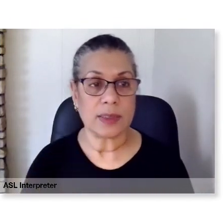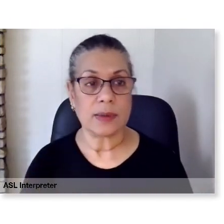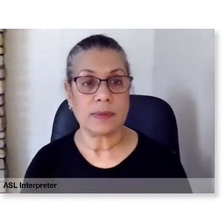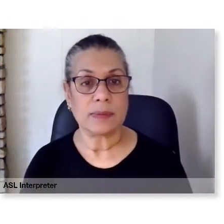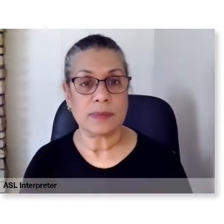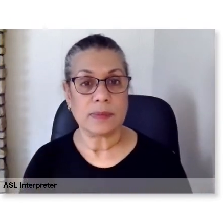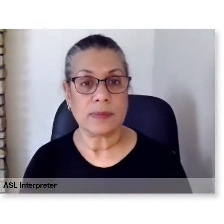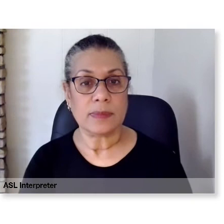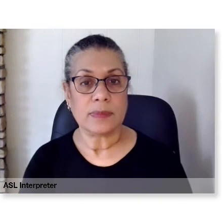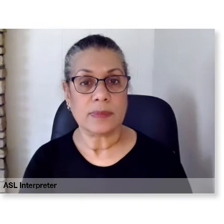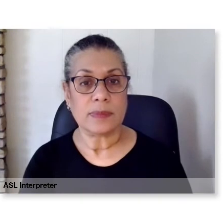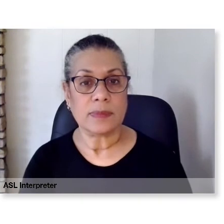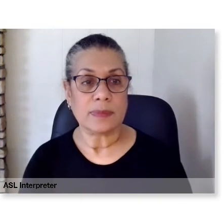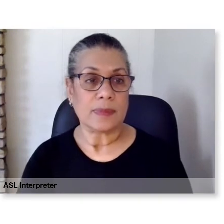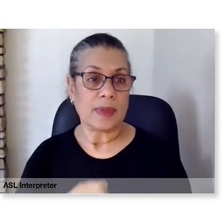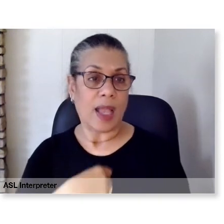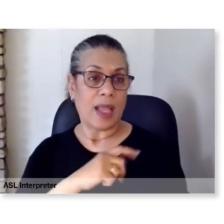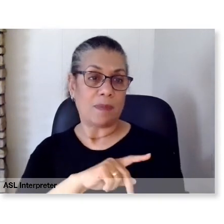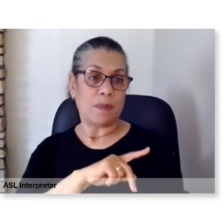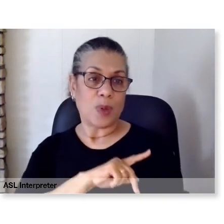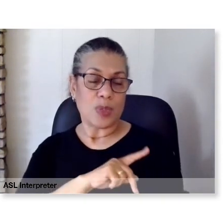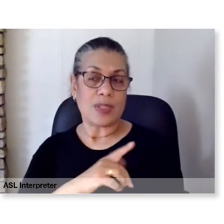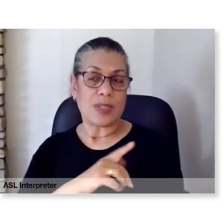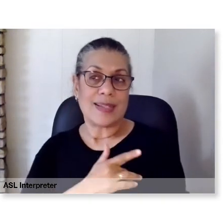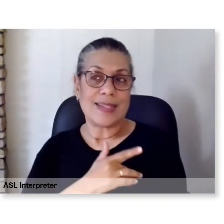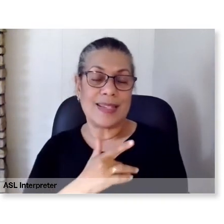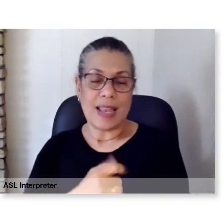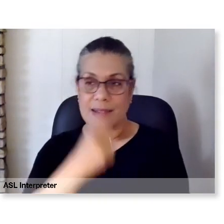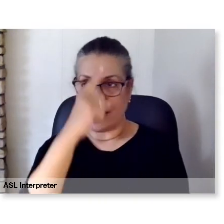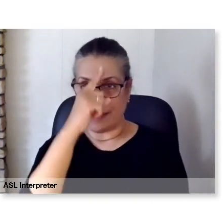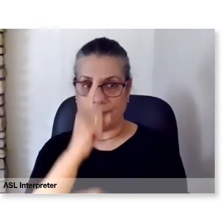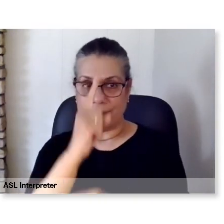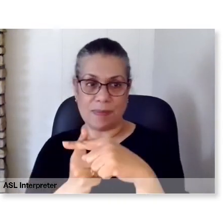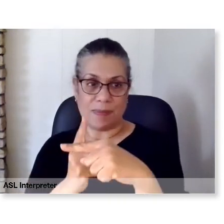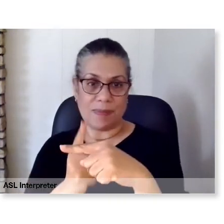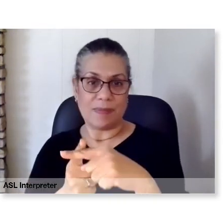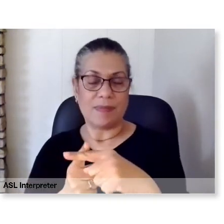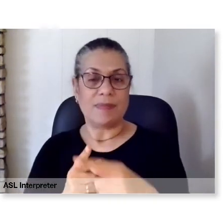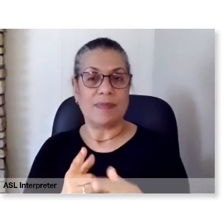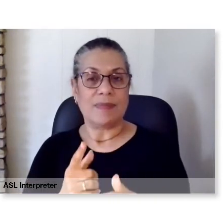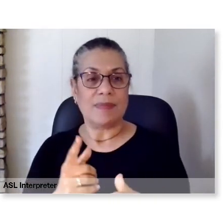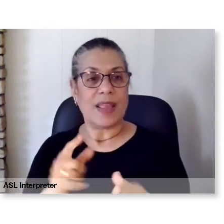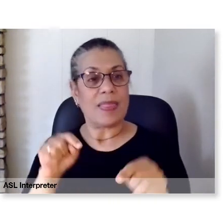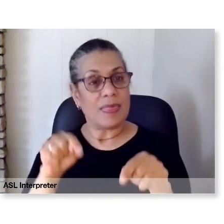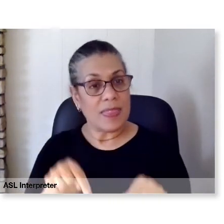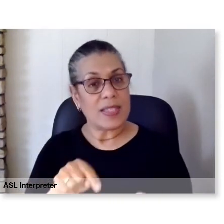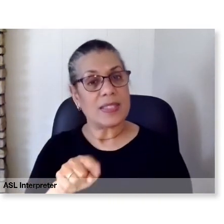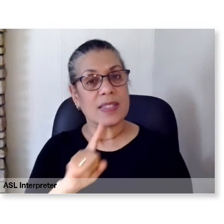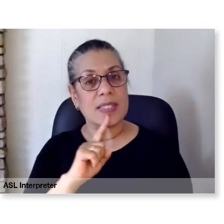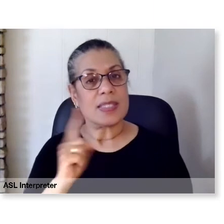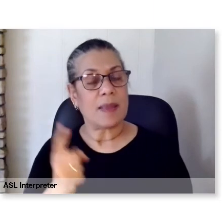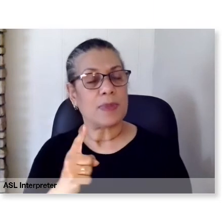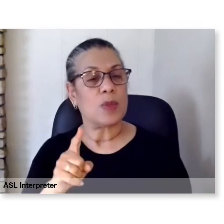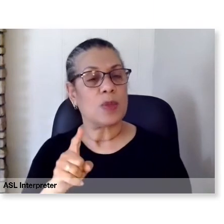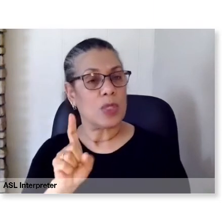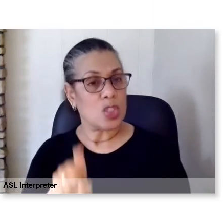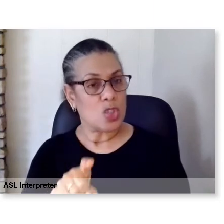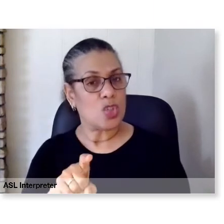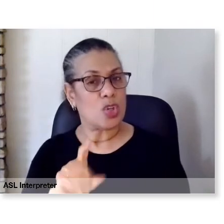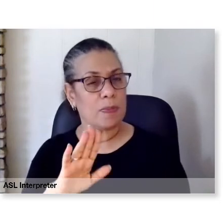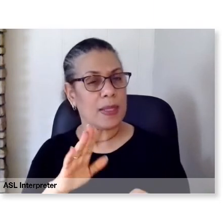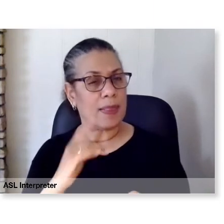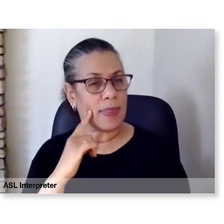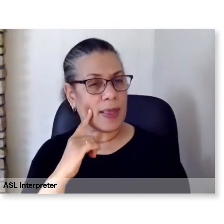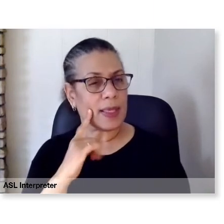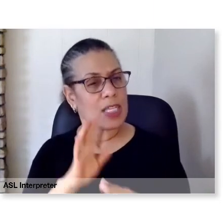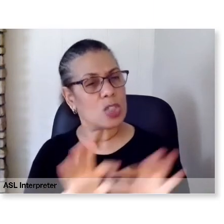I personally tend toward optimism that this is an activity that we should be engaging in, because I think it's a valuable sort of supplement